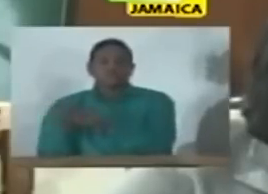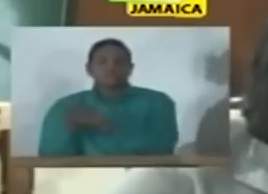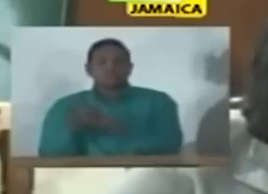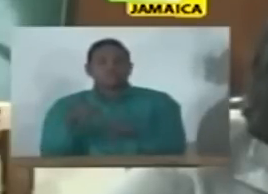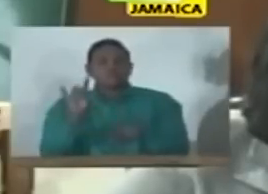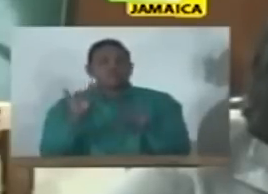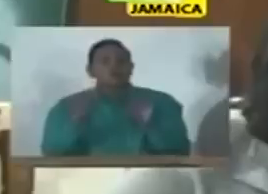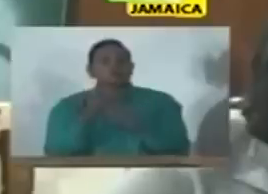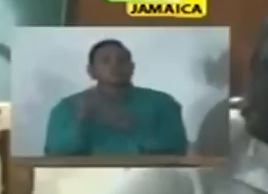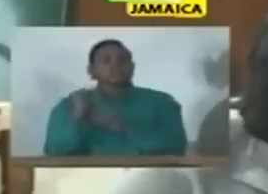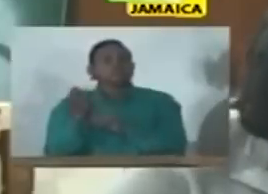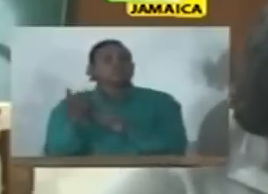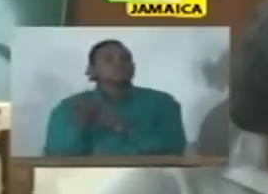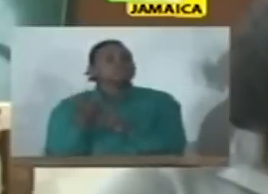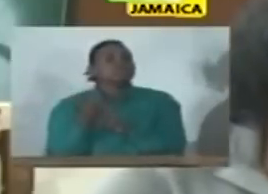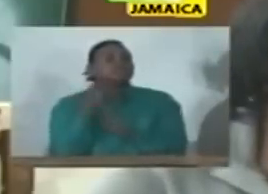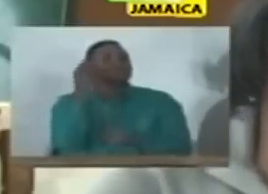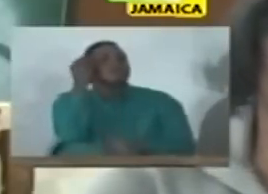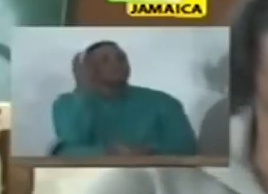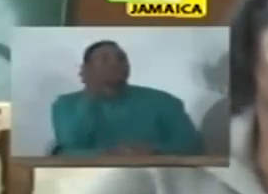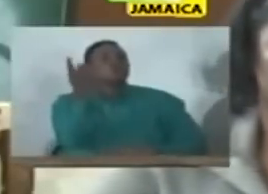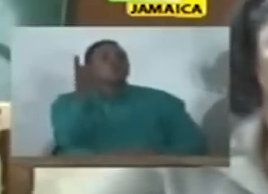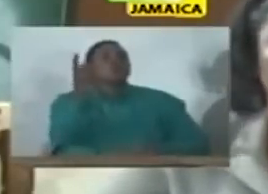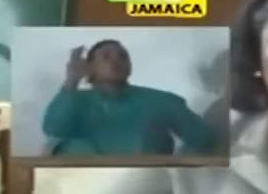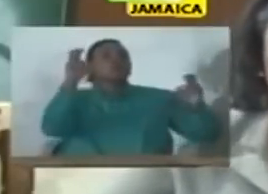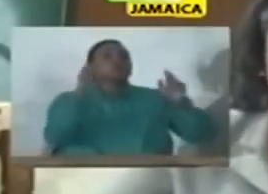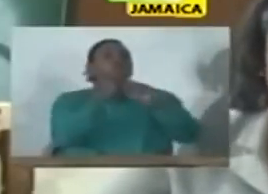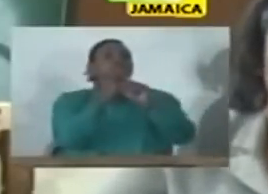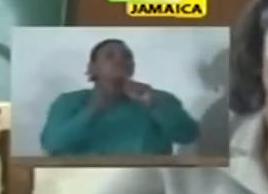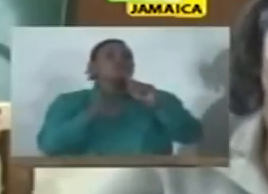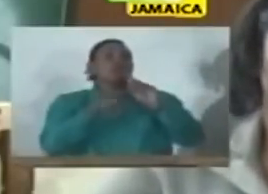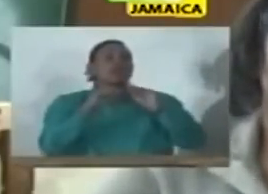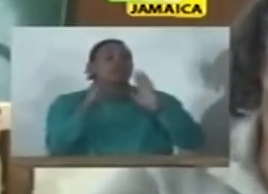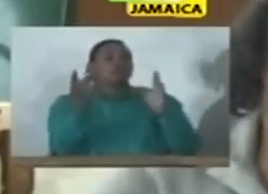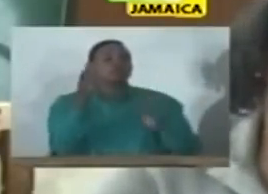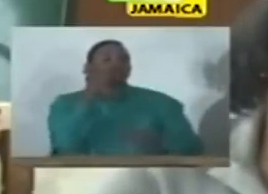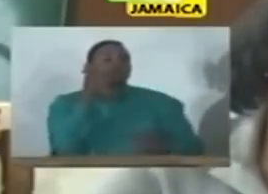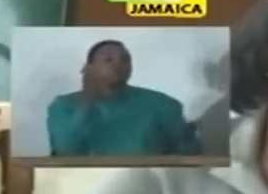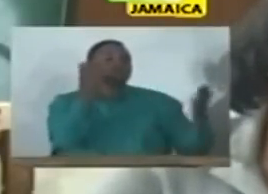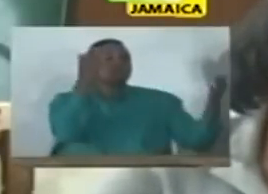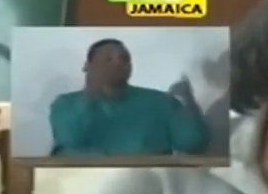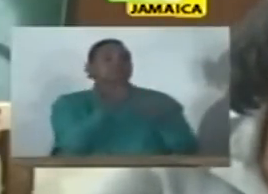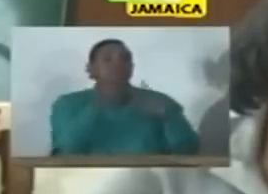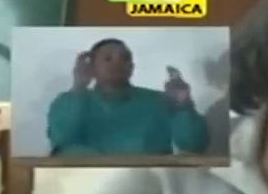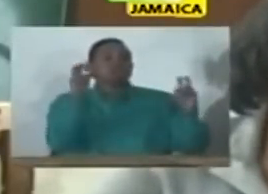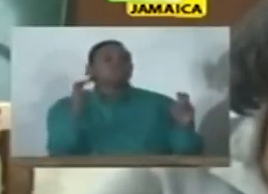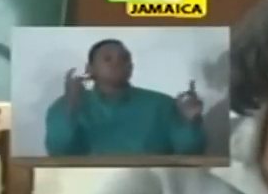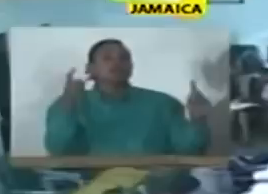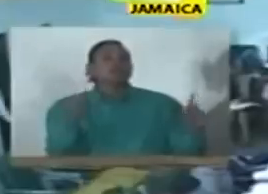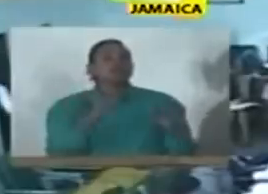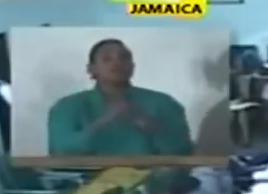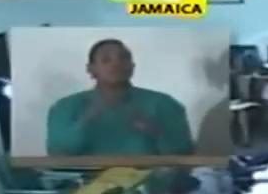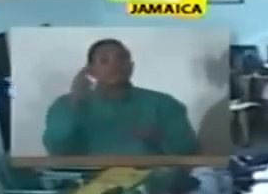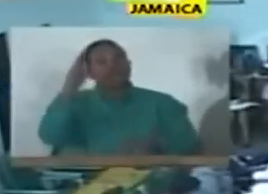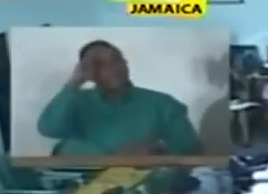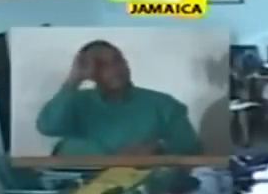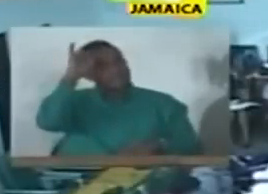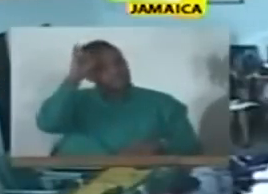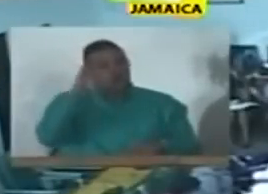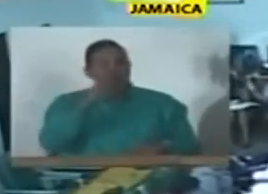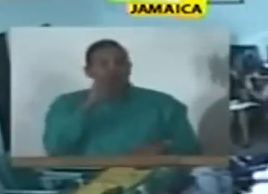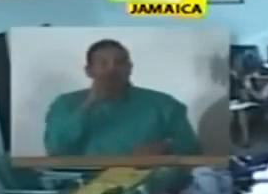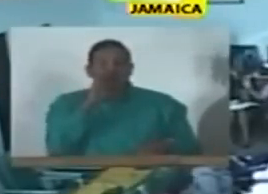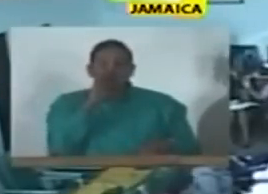circumstances. As I indicated, the only issue on which we are clear regarding what you just raised is that the matter took place in Haitian waters. We have